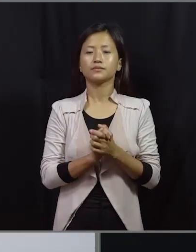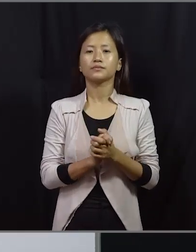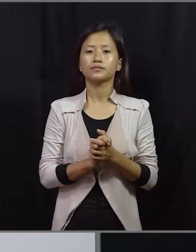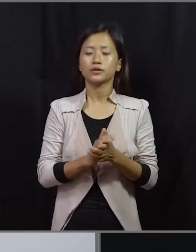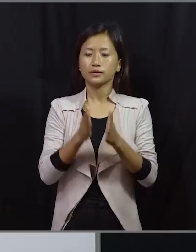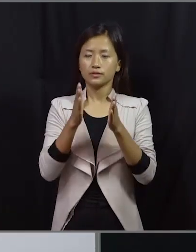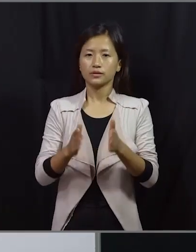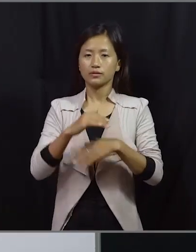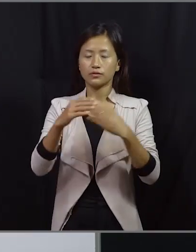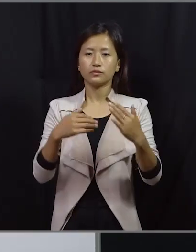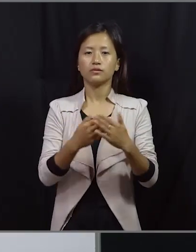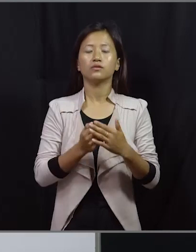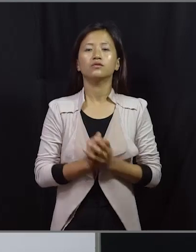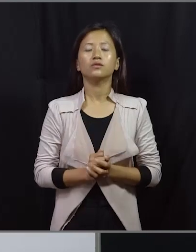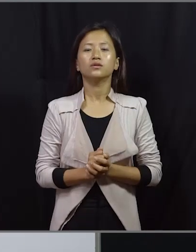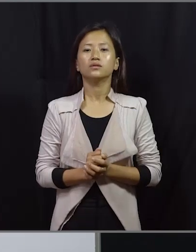the set of all